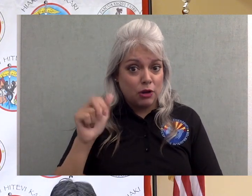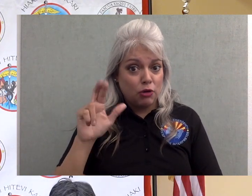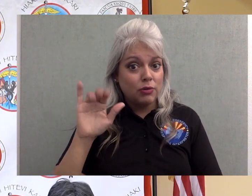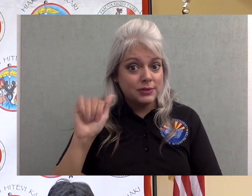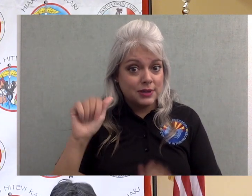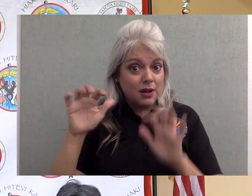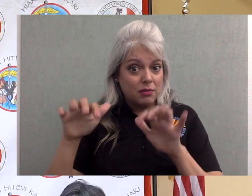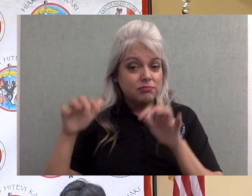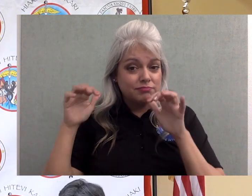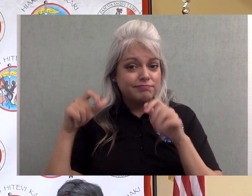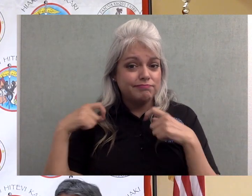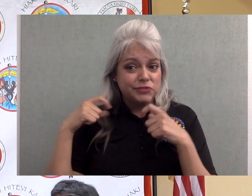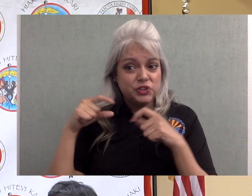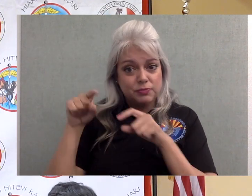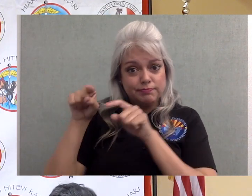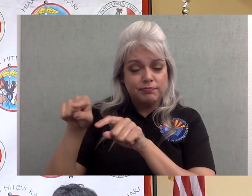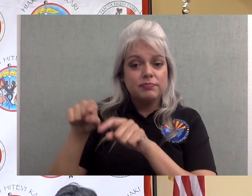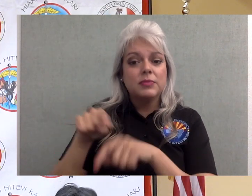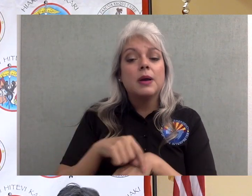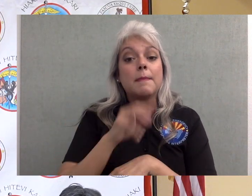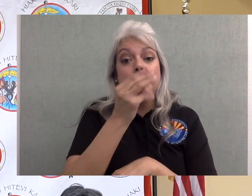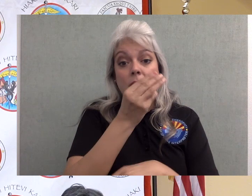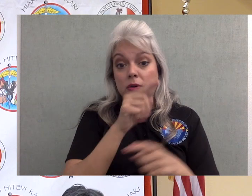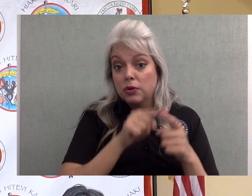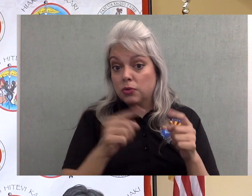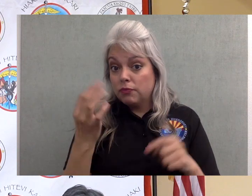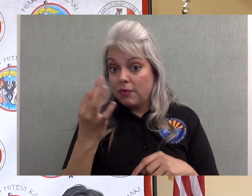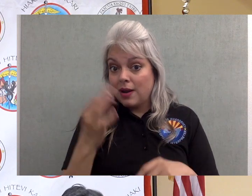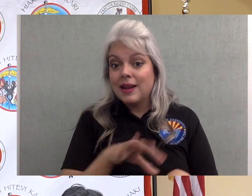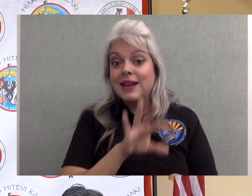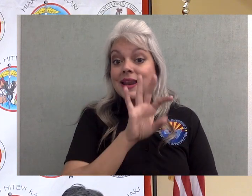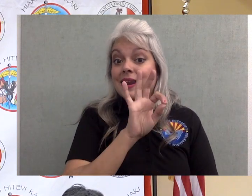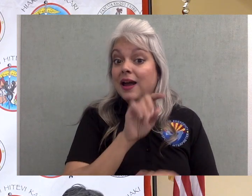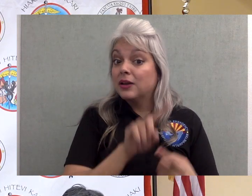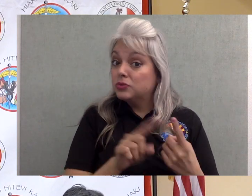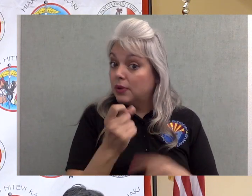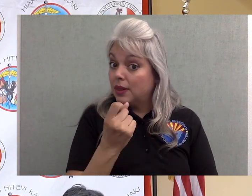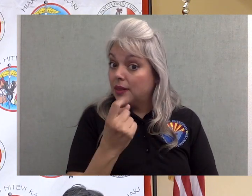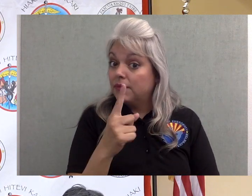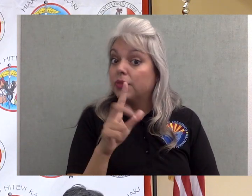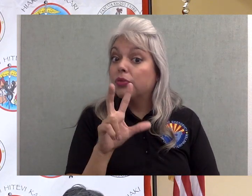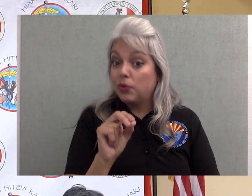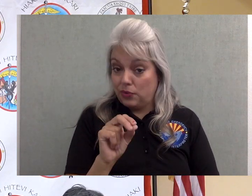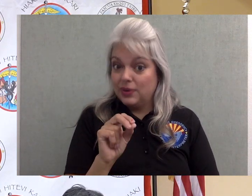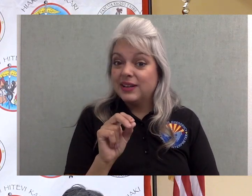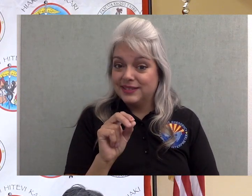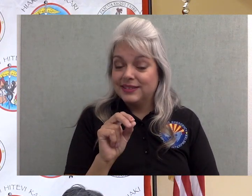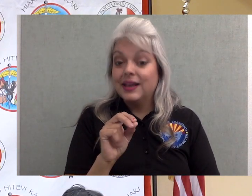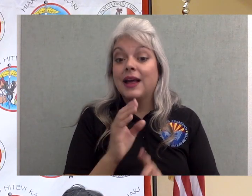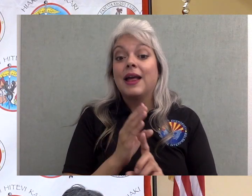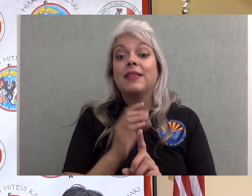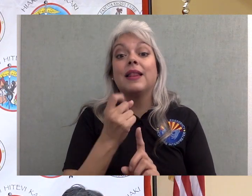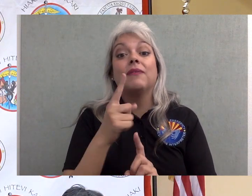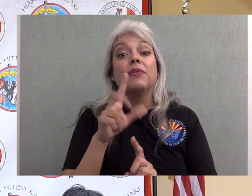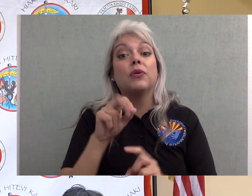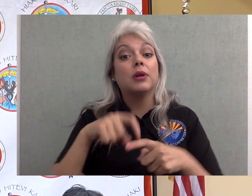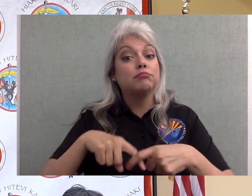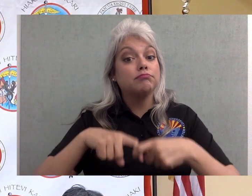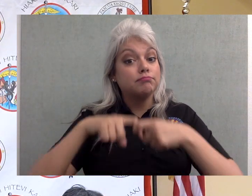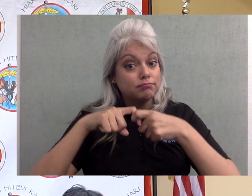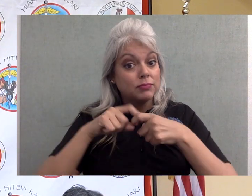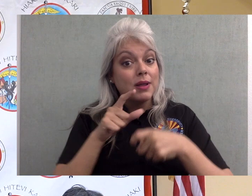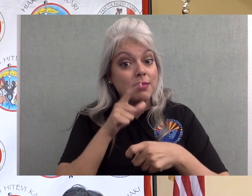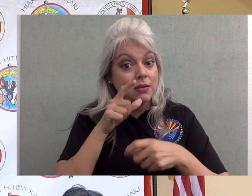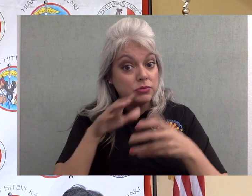have changed, however, though. The time will be from 9 to 11:30 p.m. And then 11:30 they will stop for their